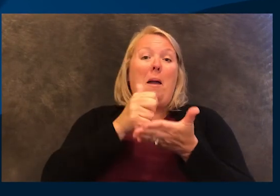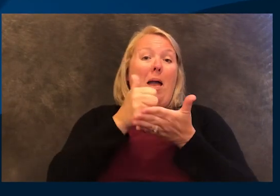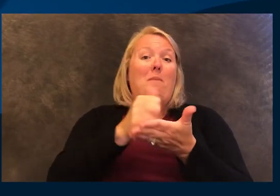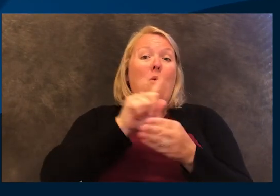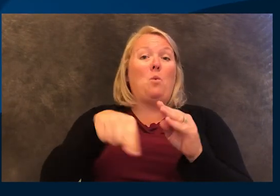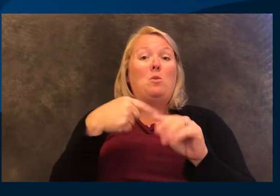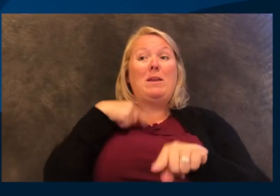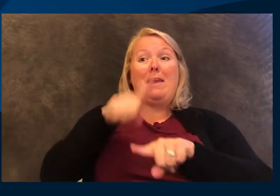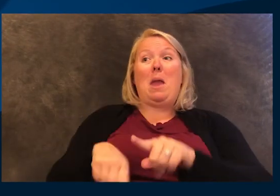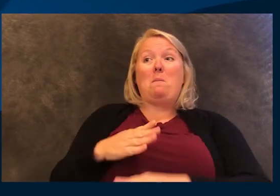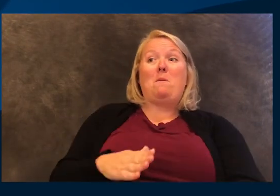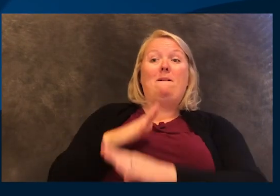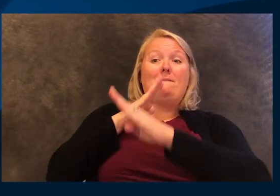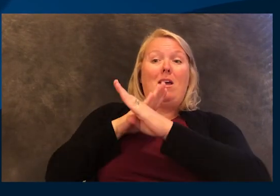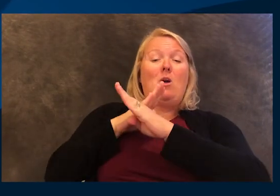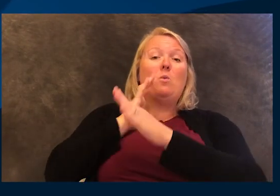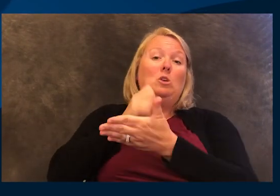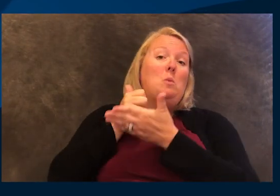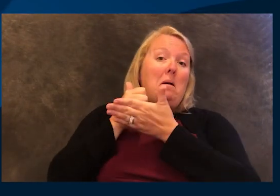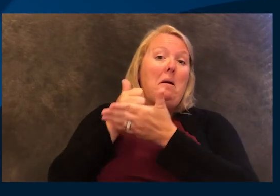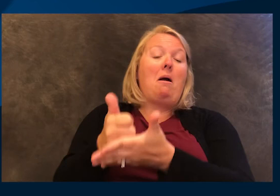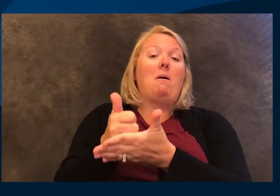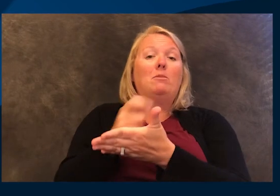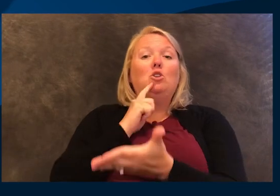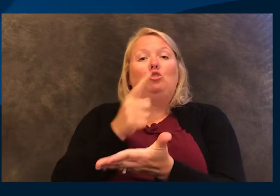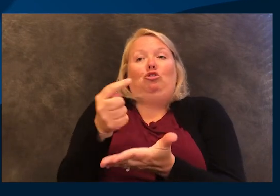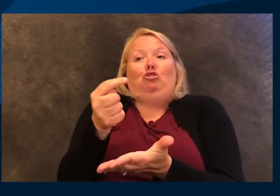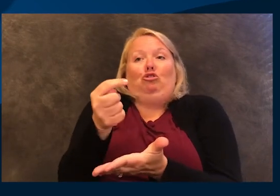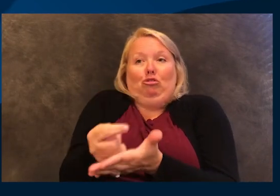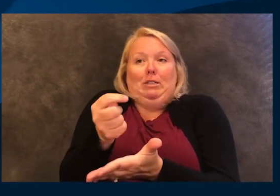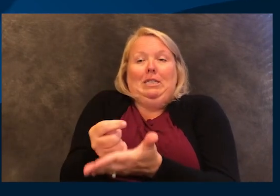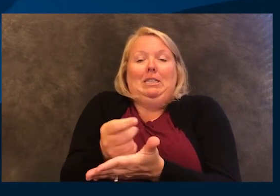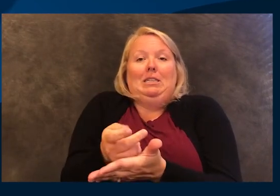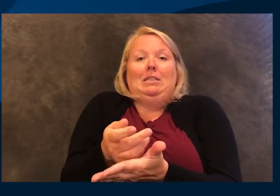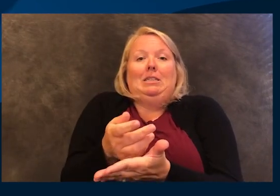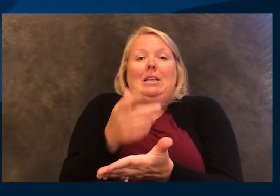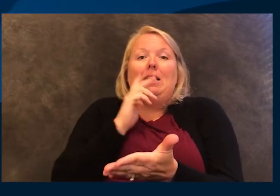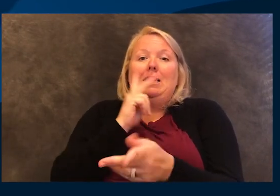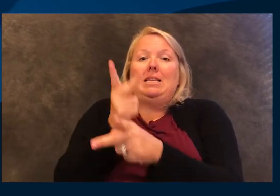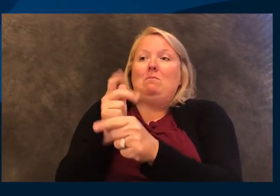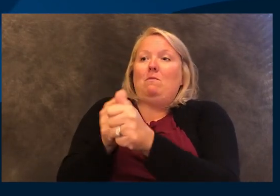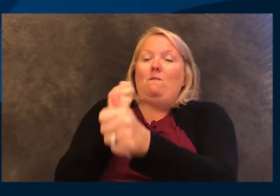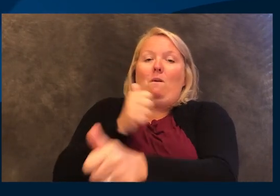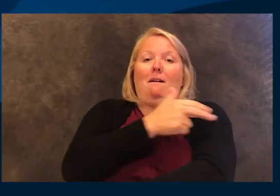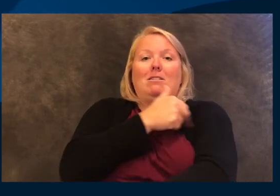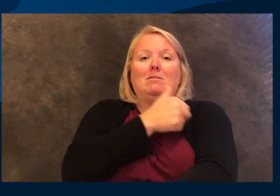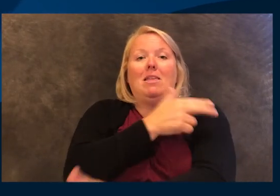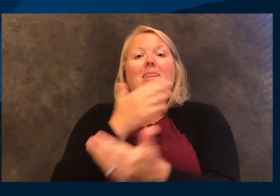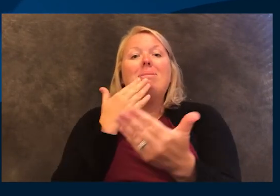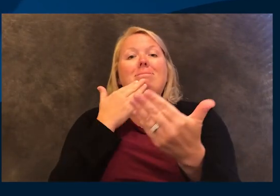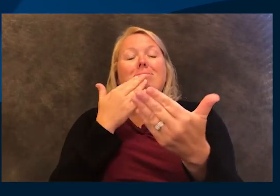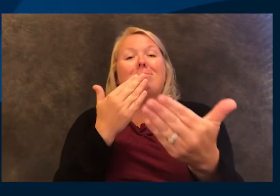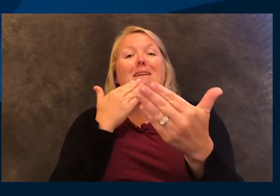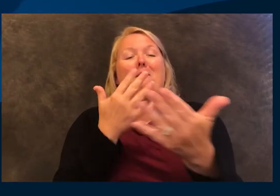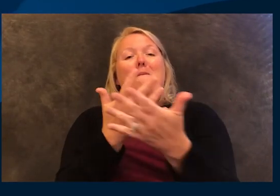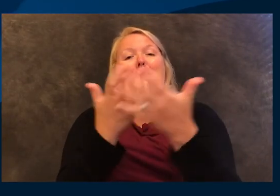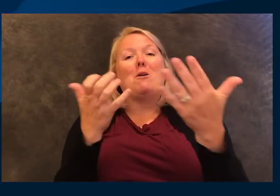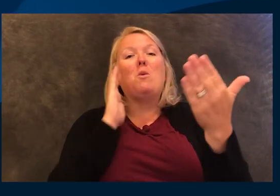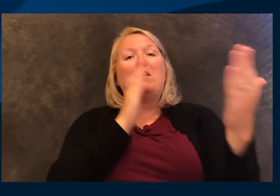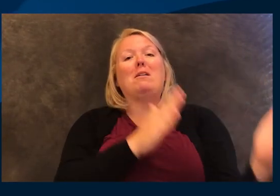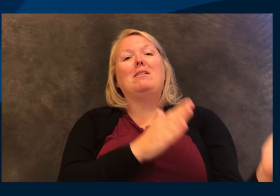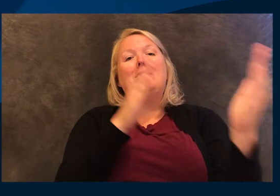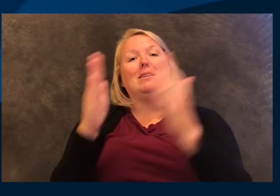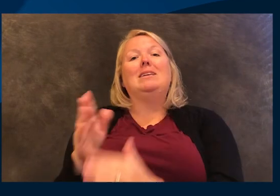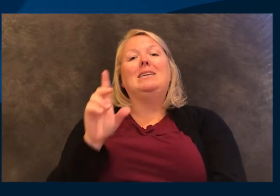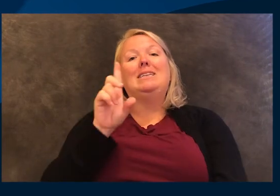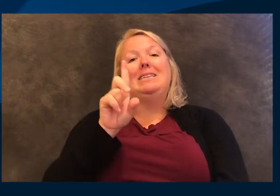don't prevent COVID, to treat it and keep people out of the hospital and well. Thank you very much. I'm going to hand it over now to